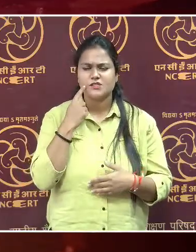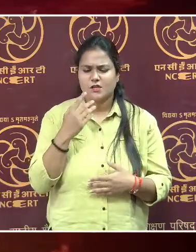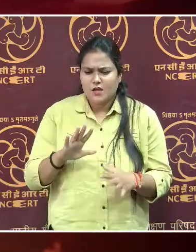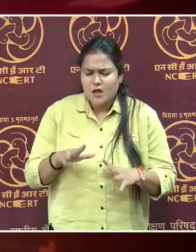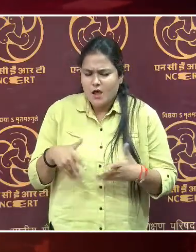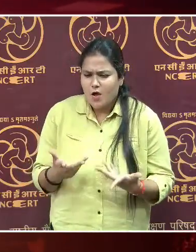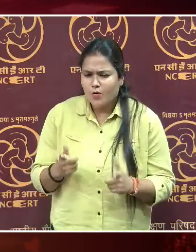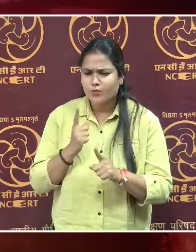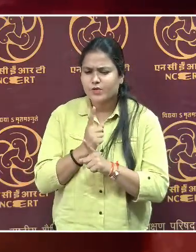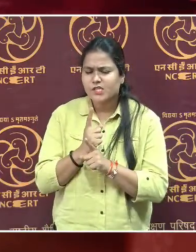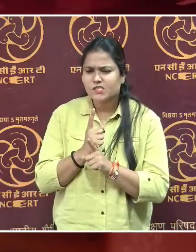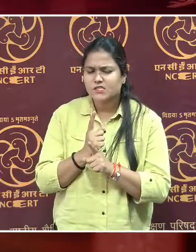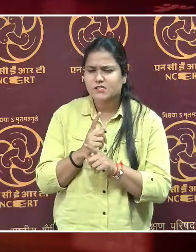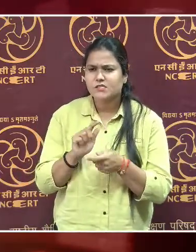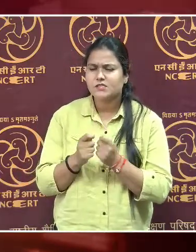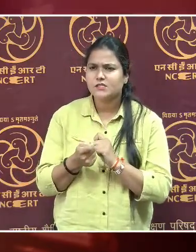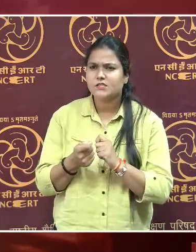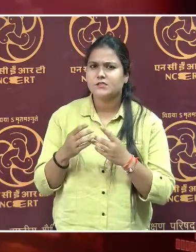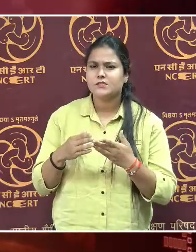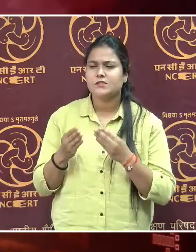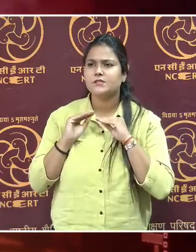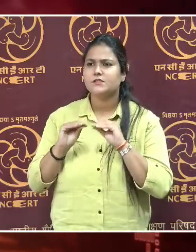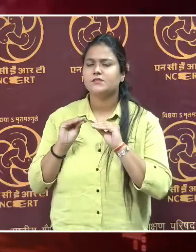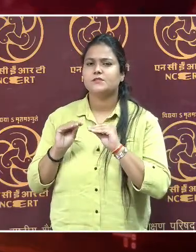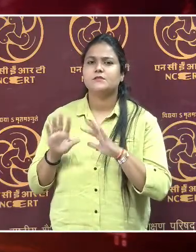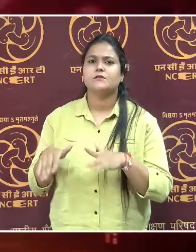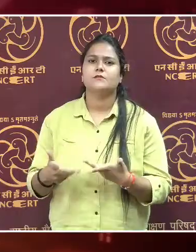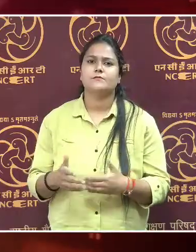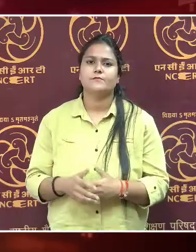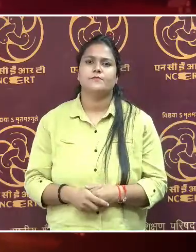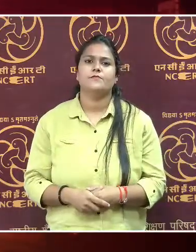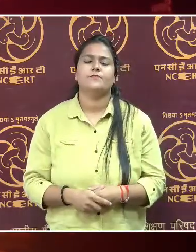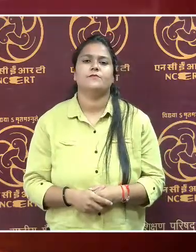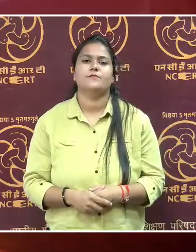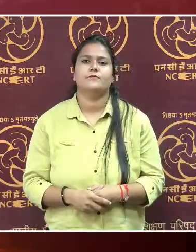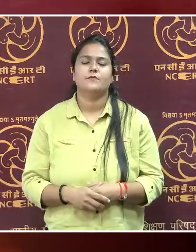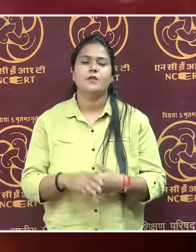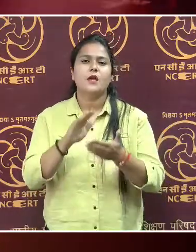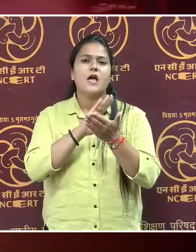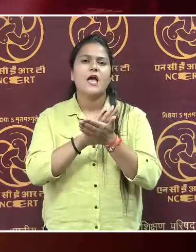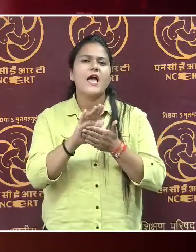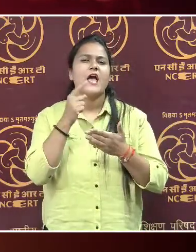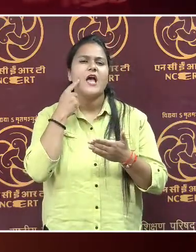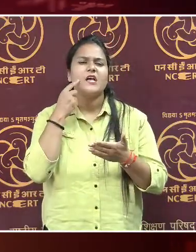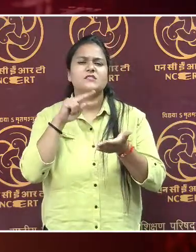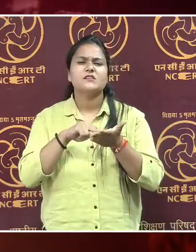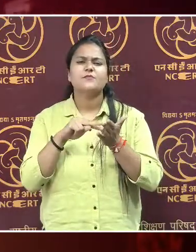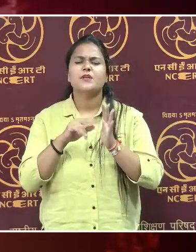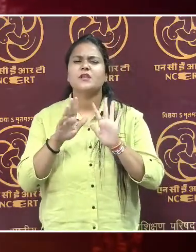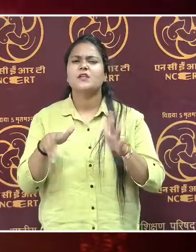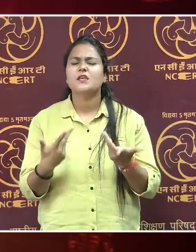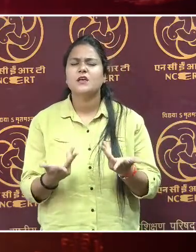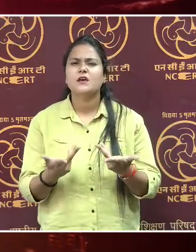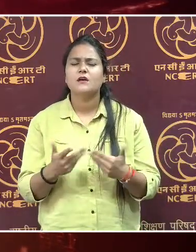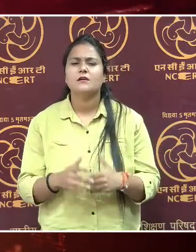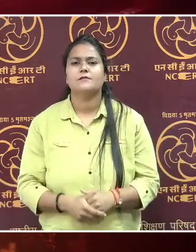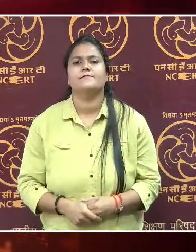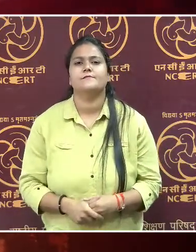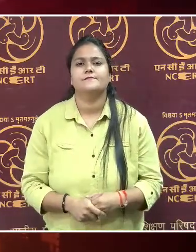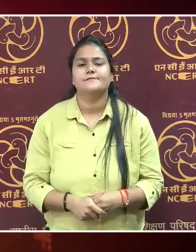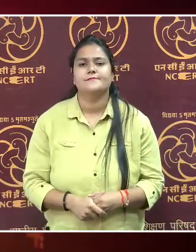you like to tell us about the hearing loss? What is a common definition that each one of us must know? Ji.